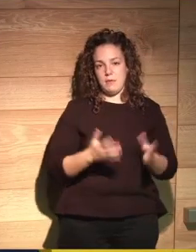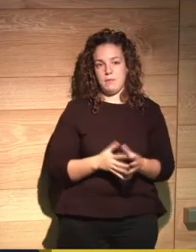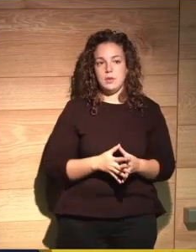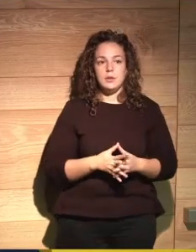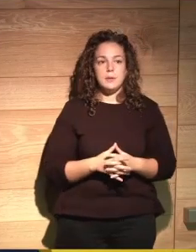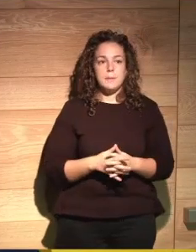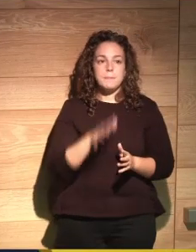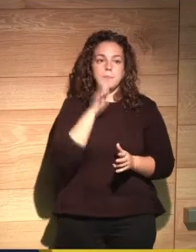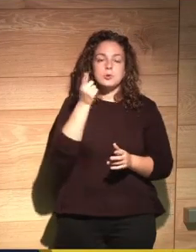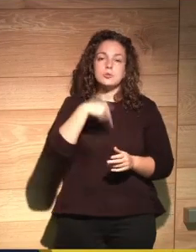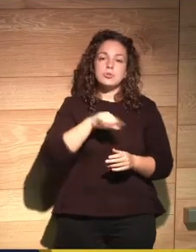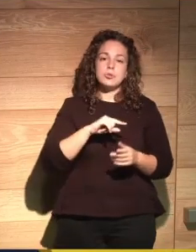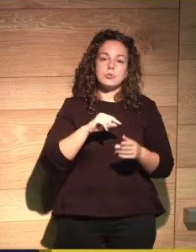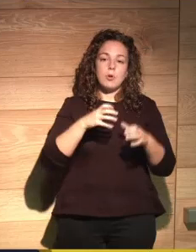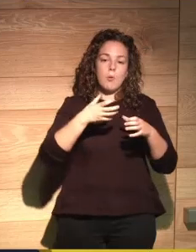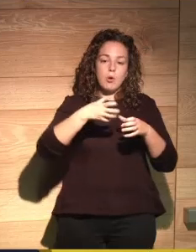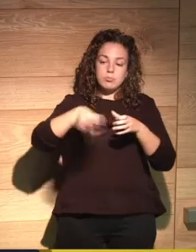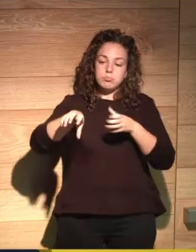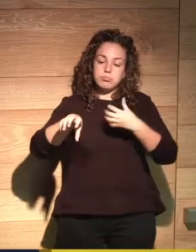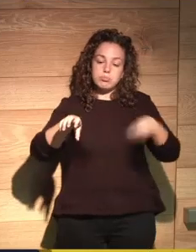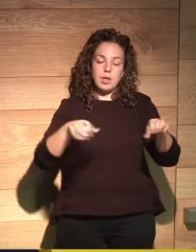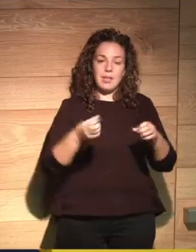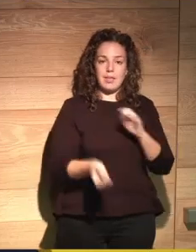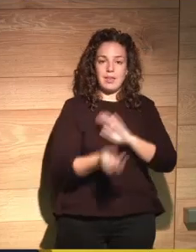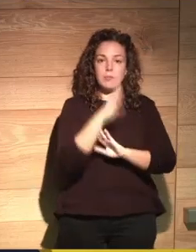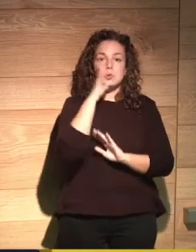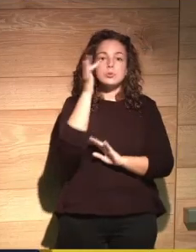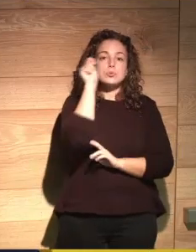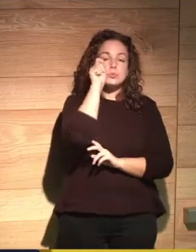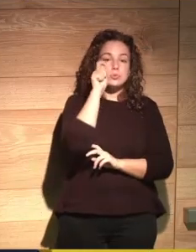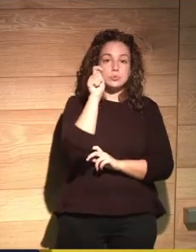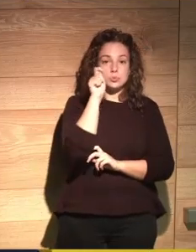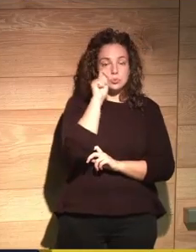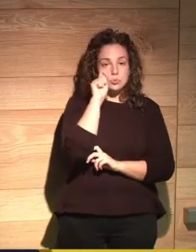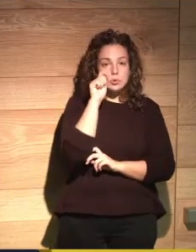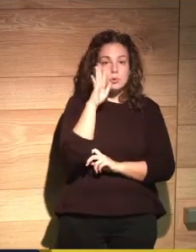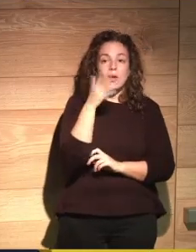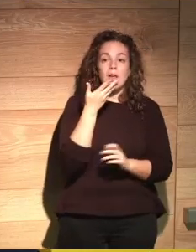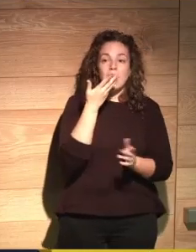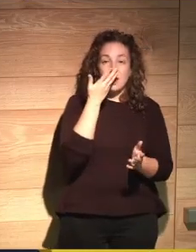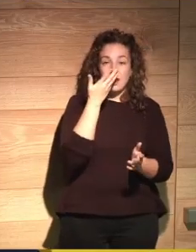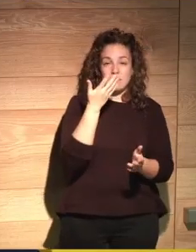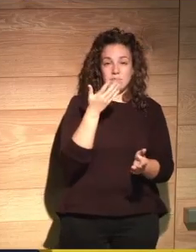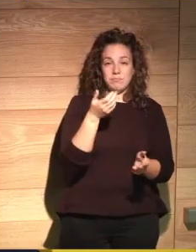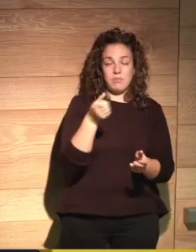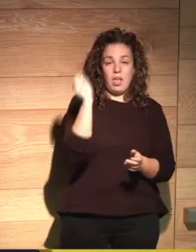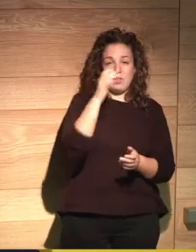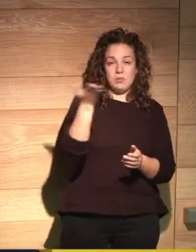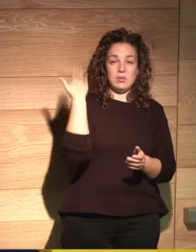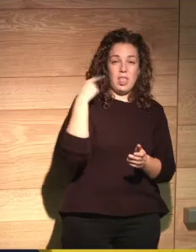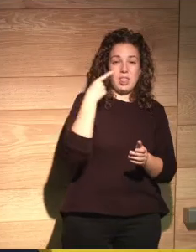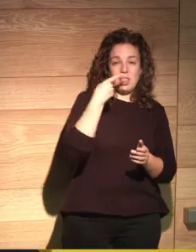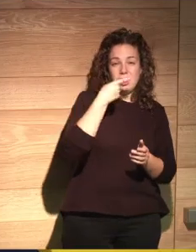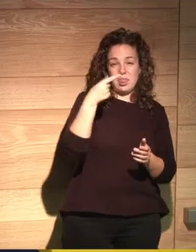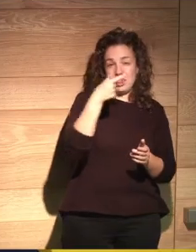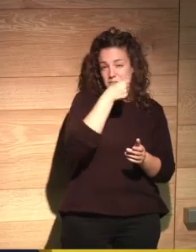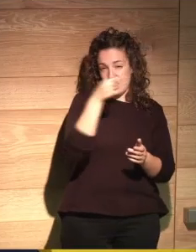But this is something that we need to solve. We need to avoid to avoid this crack. Tourism, for